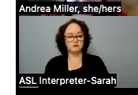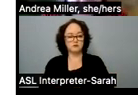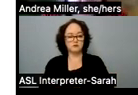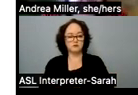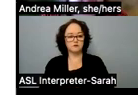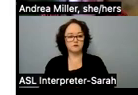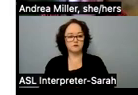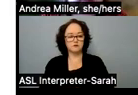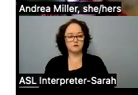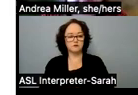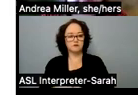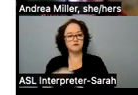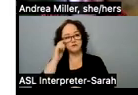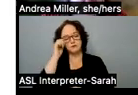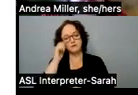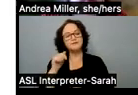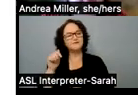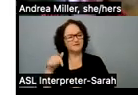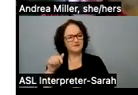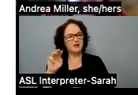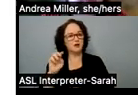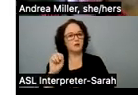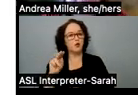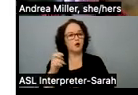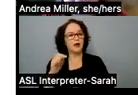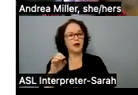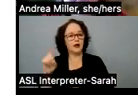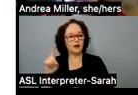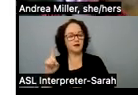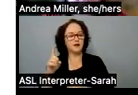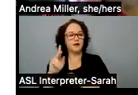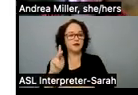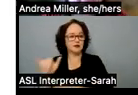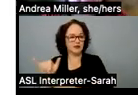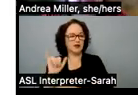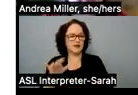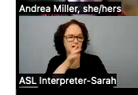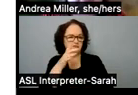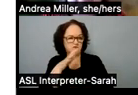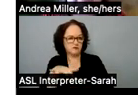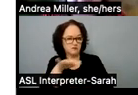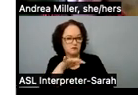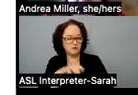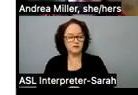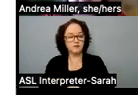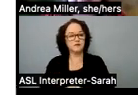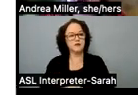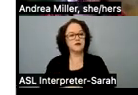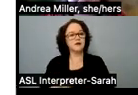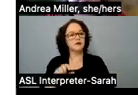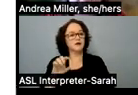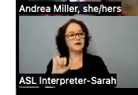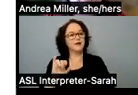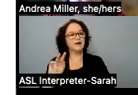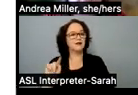This is in Moorhead, Kentucky. So this is a very rural area of Kentucky. And these are townhouse style units that are literally, again,